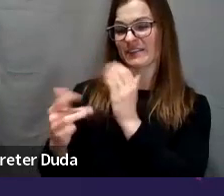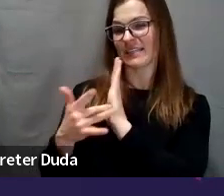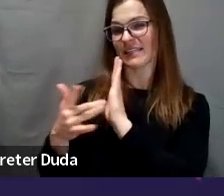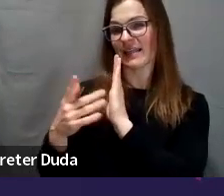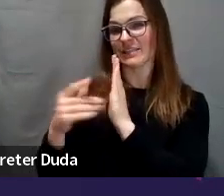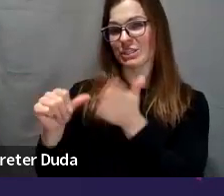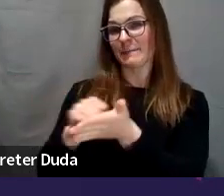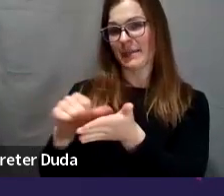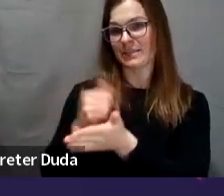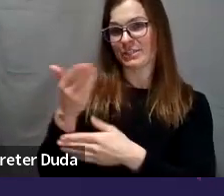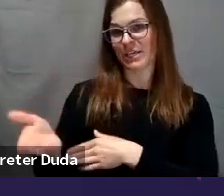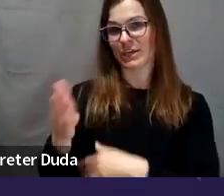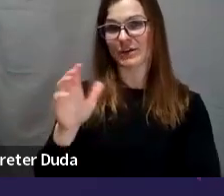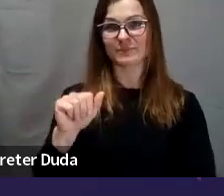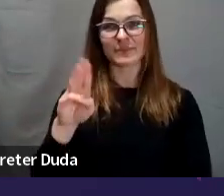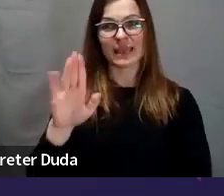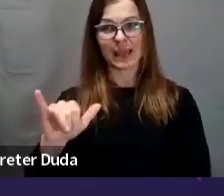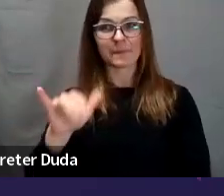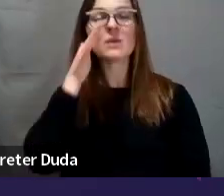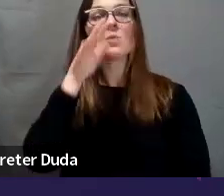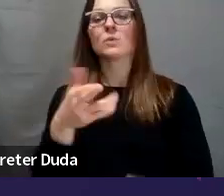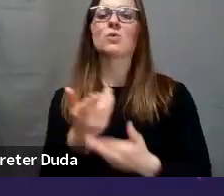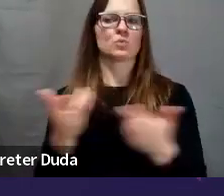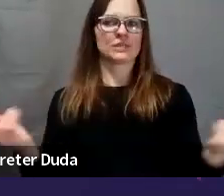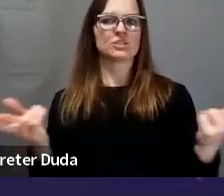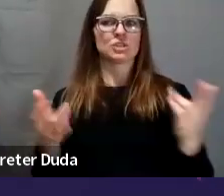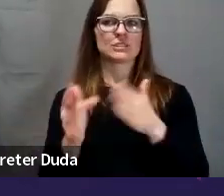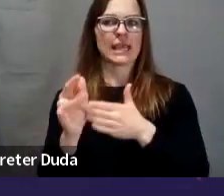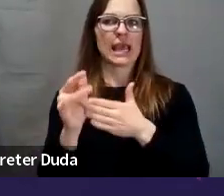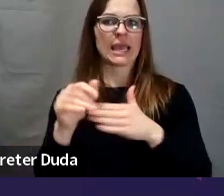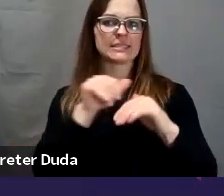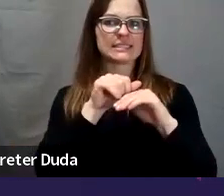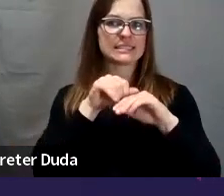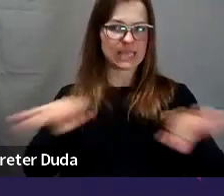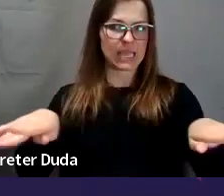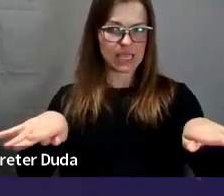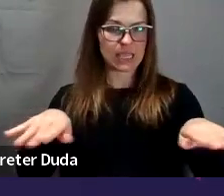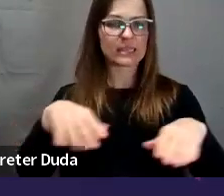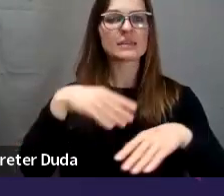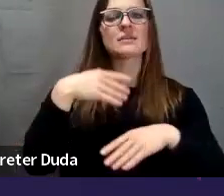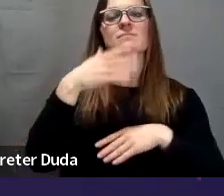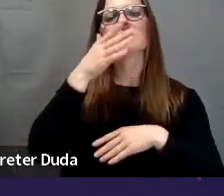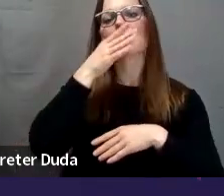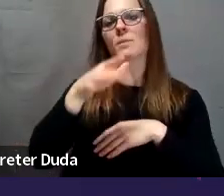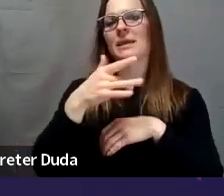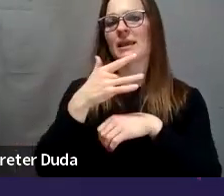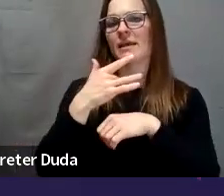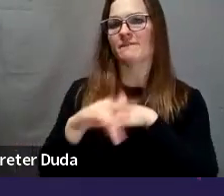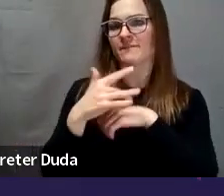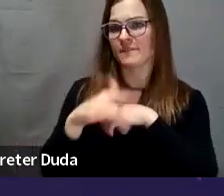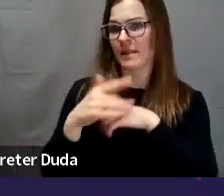Abby is we are going to send out the resource guide after the training, and that will have all of the products